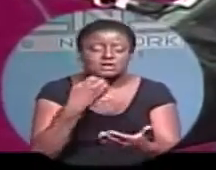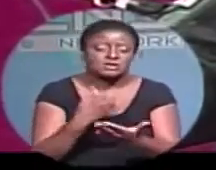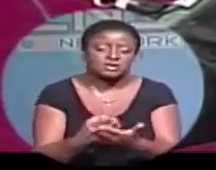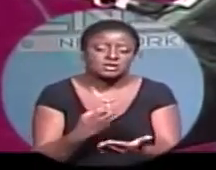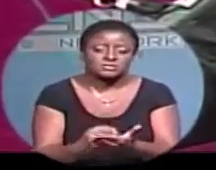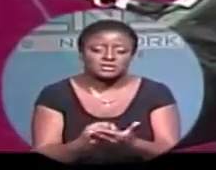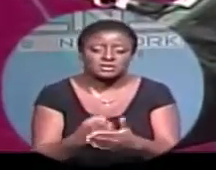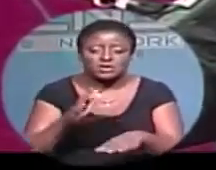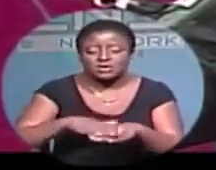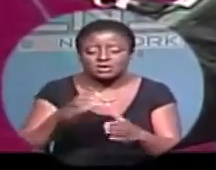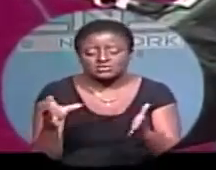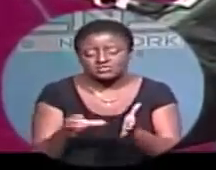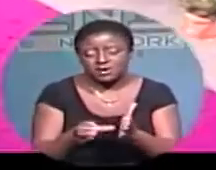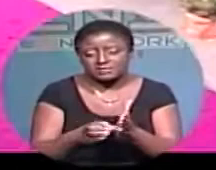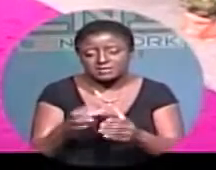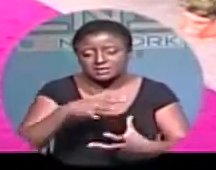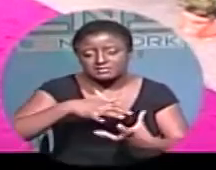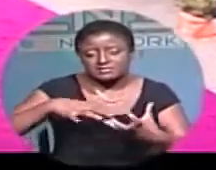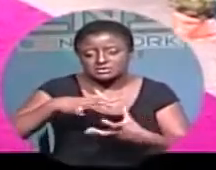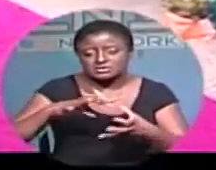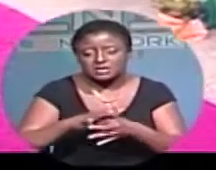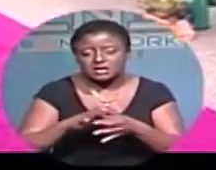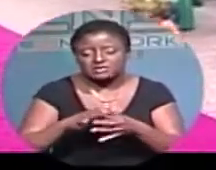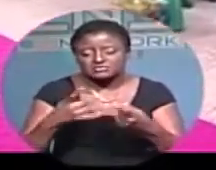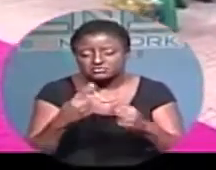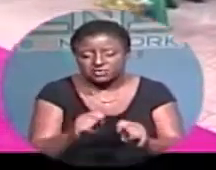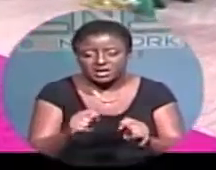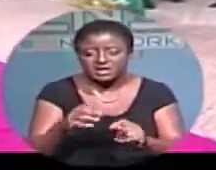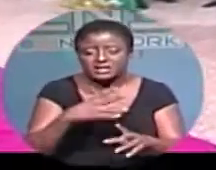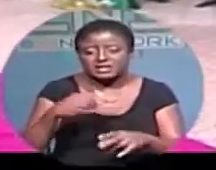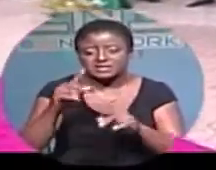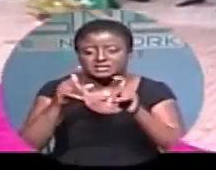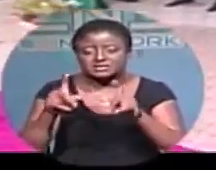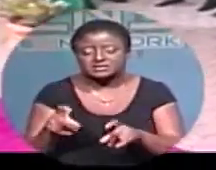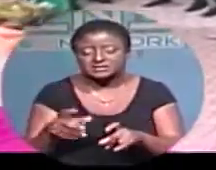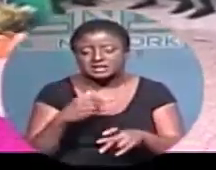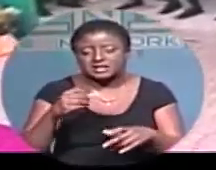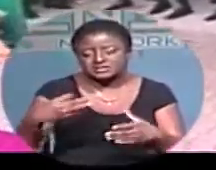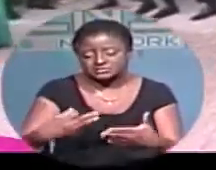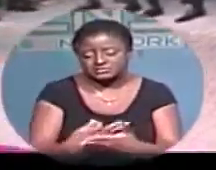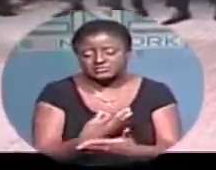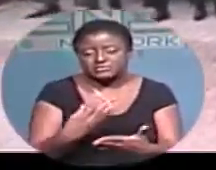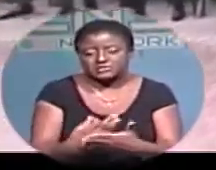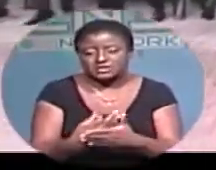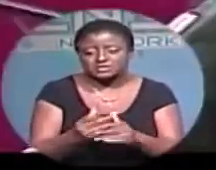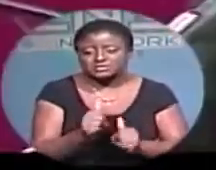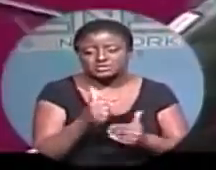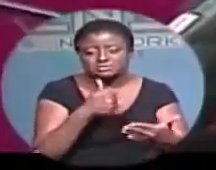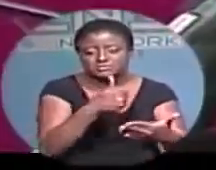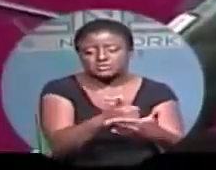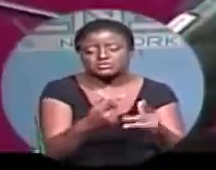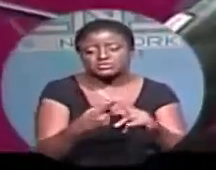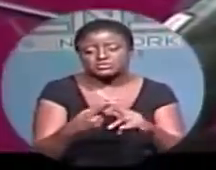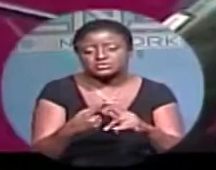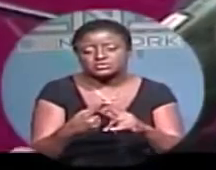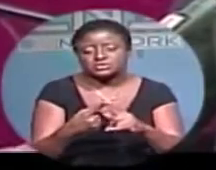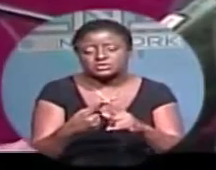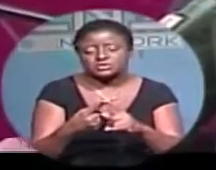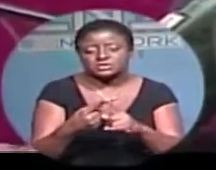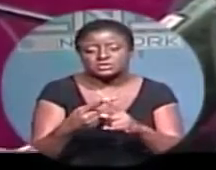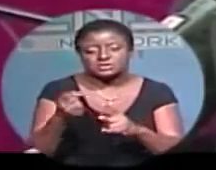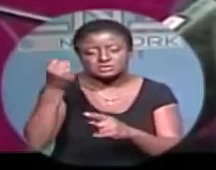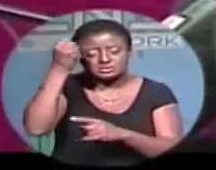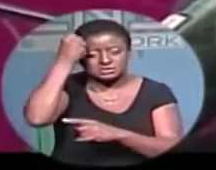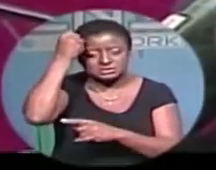quote. On crime, there's a mixture of the tried and tested and a fresh approach to the stubborn menace. My